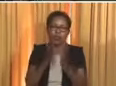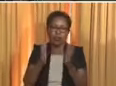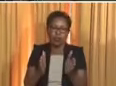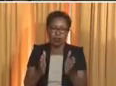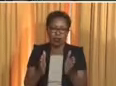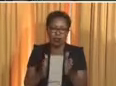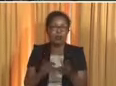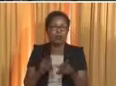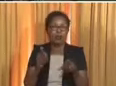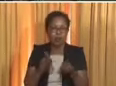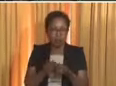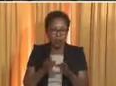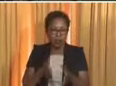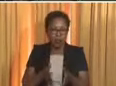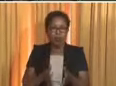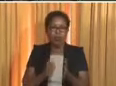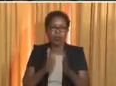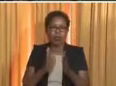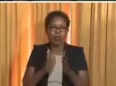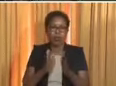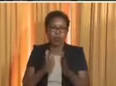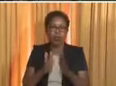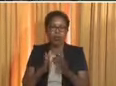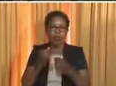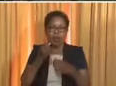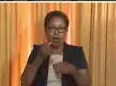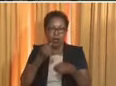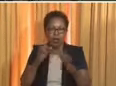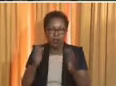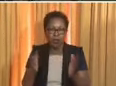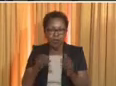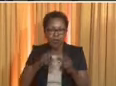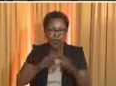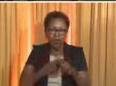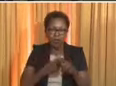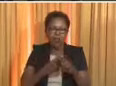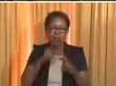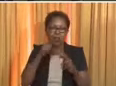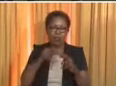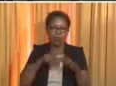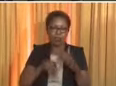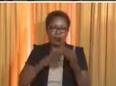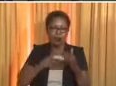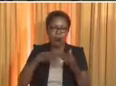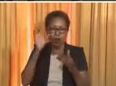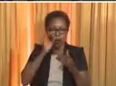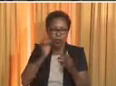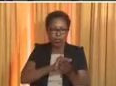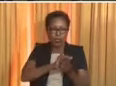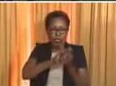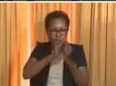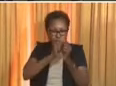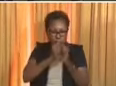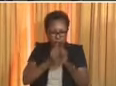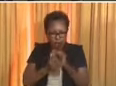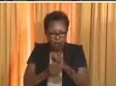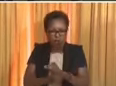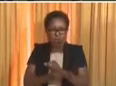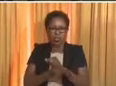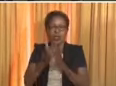As such, the emphasis was laid on the actor-initiator. This, in my opinion, fundamentally changed the import and meaning of